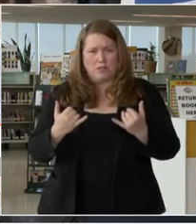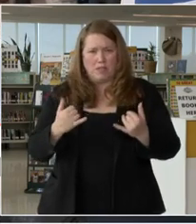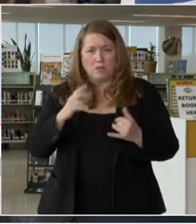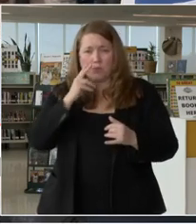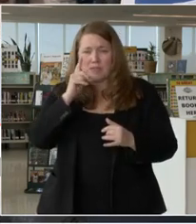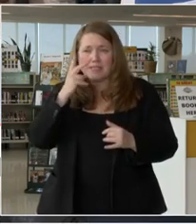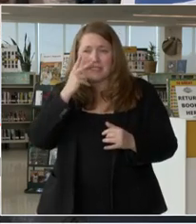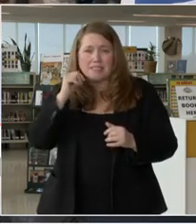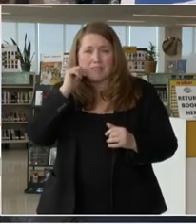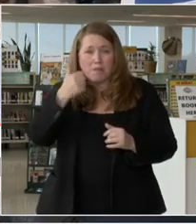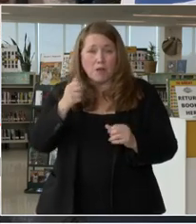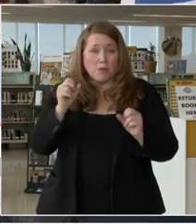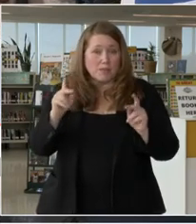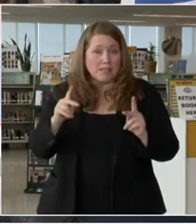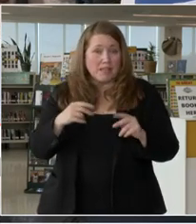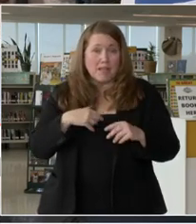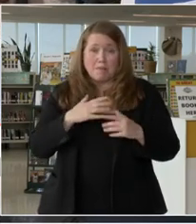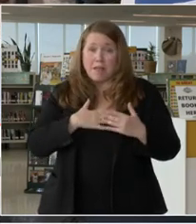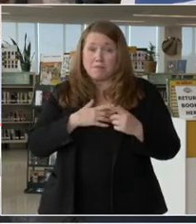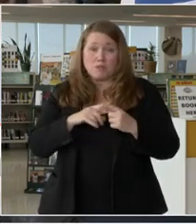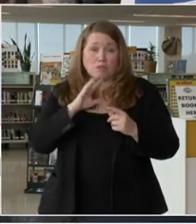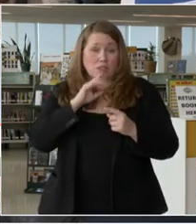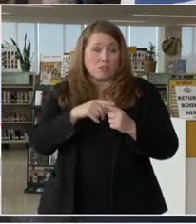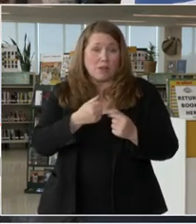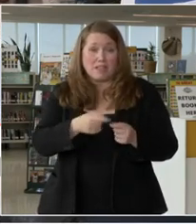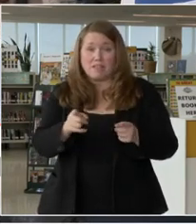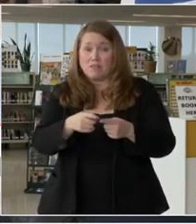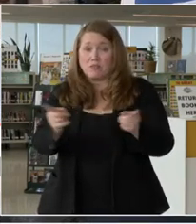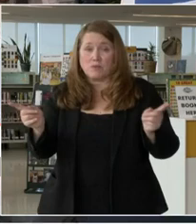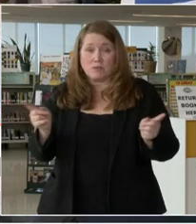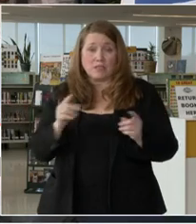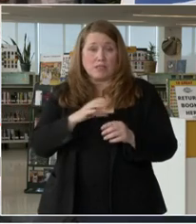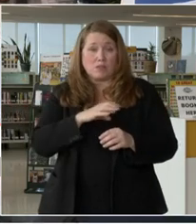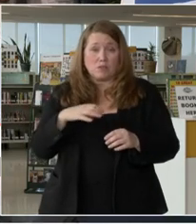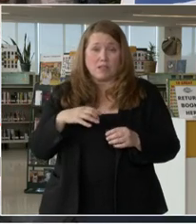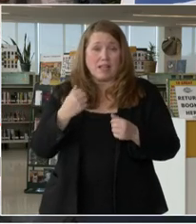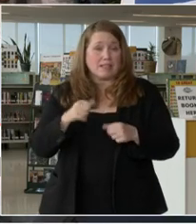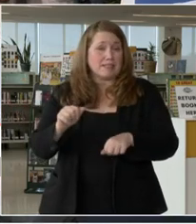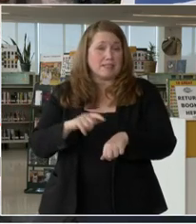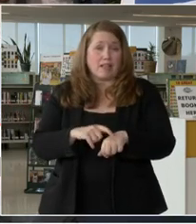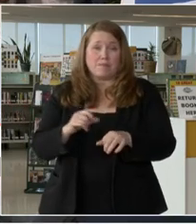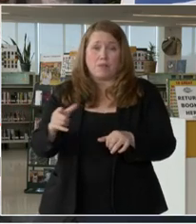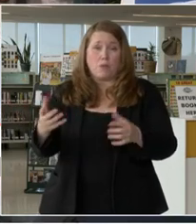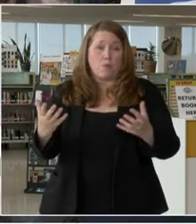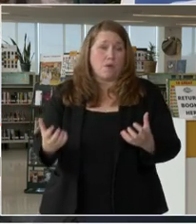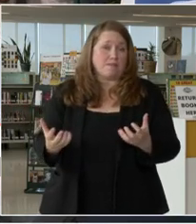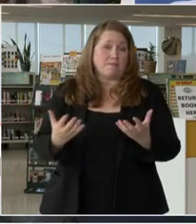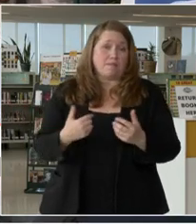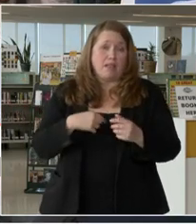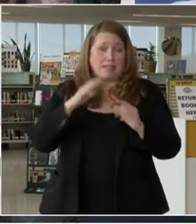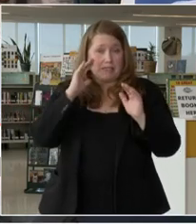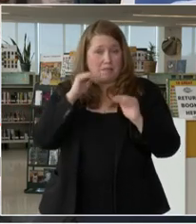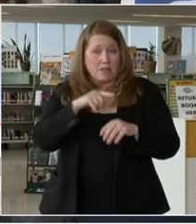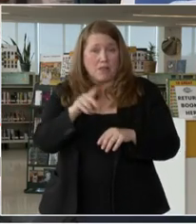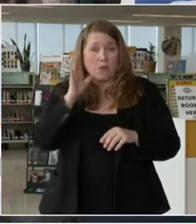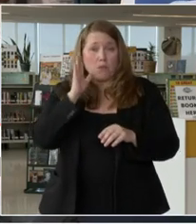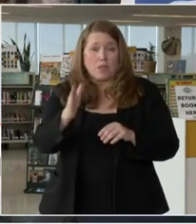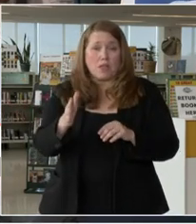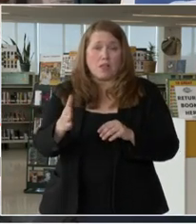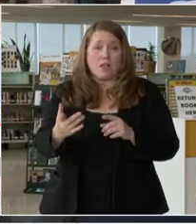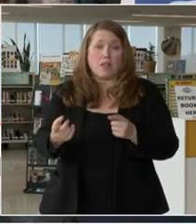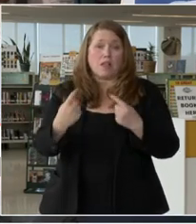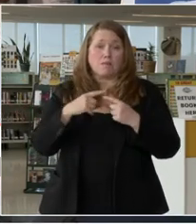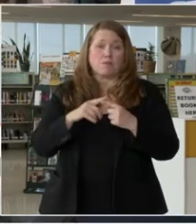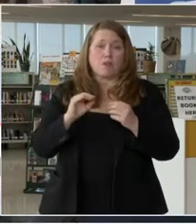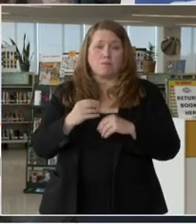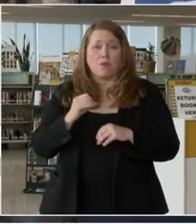tomorrow. And I'm happy to talk to any members of the council at any time. So I expect that they will come down to the office or give